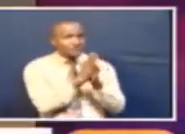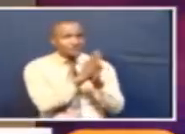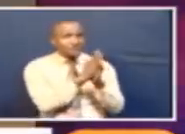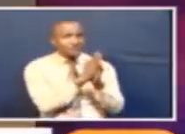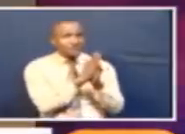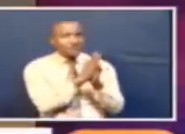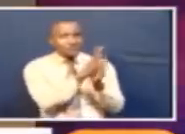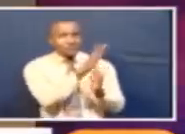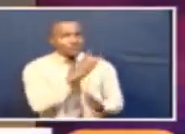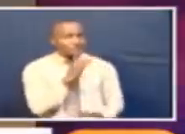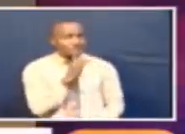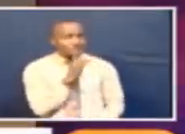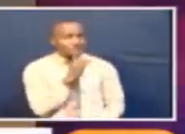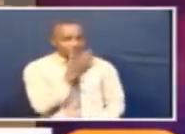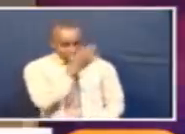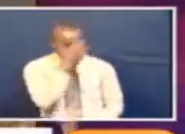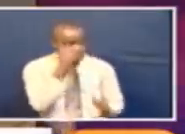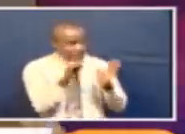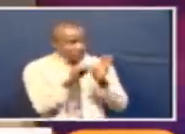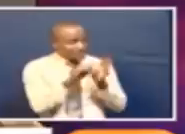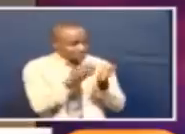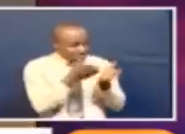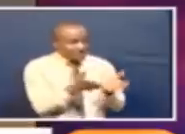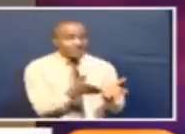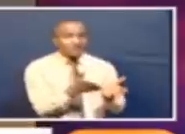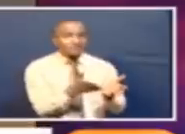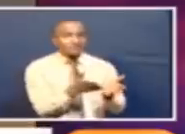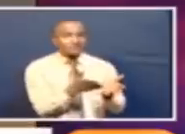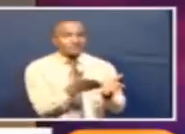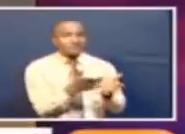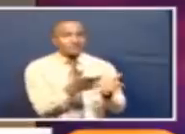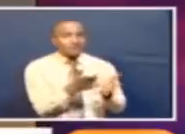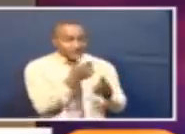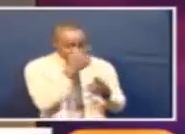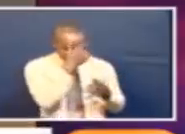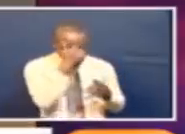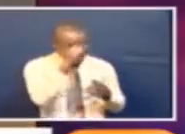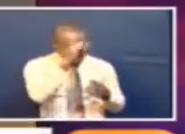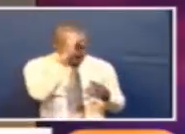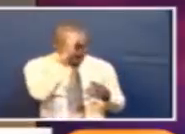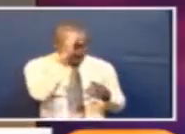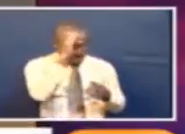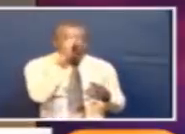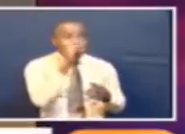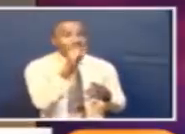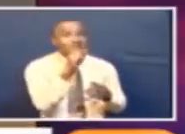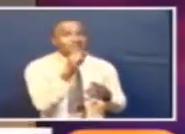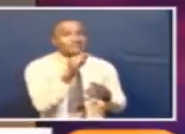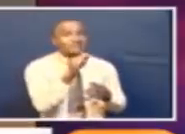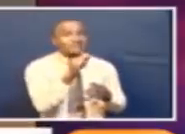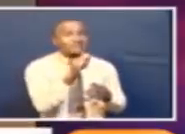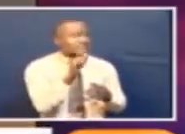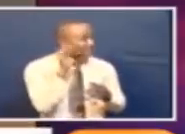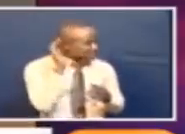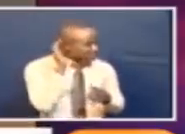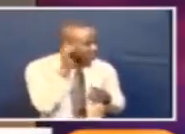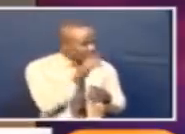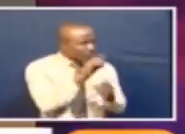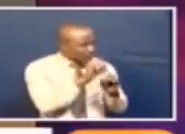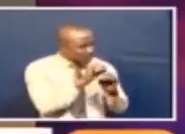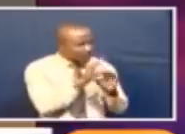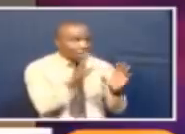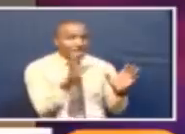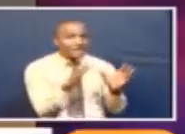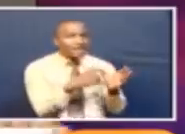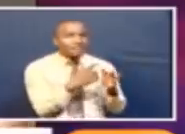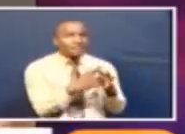you admitting, because of the problems that have been here, and because the government, as you say, hasn't been listening to your concerns, then we